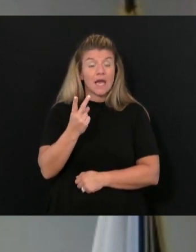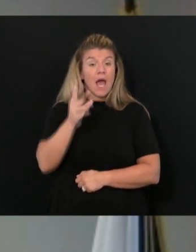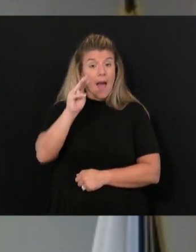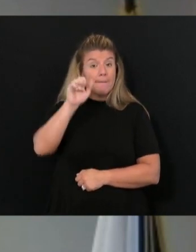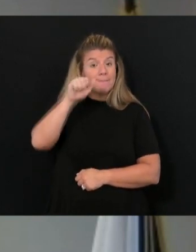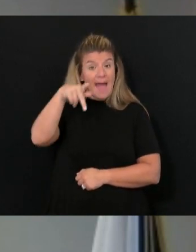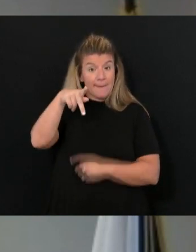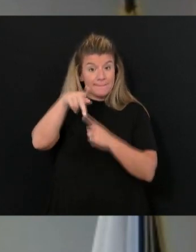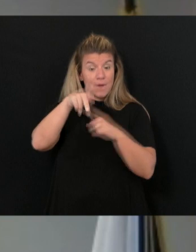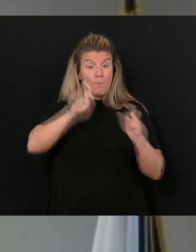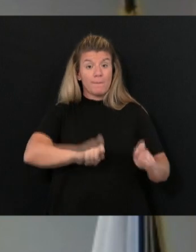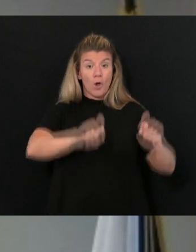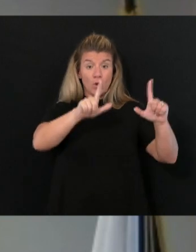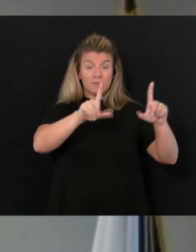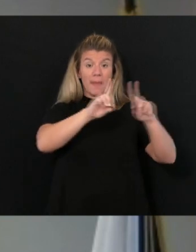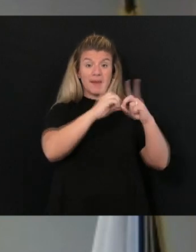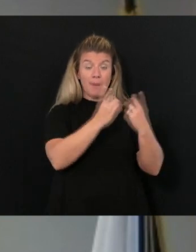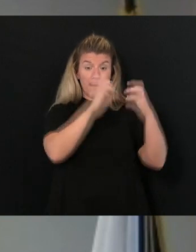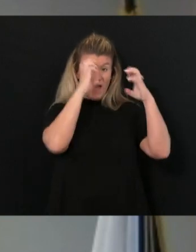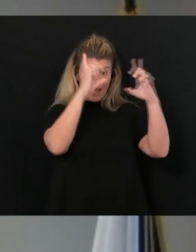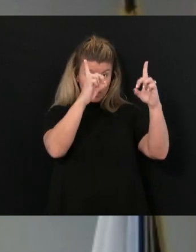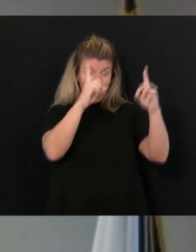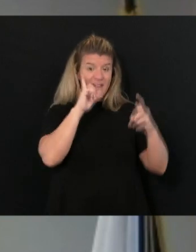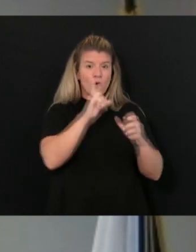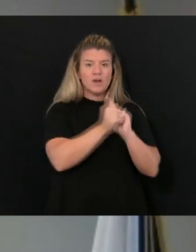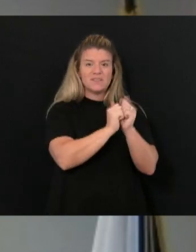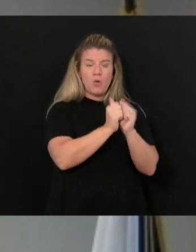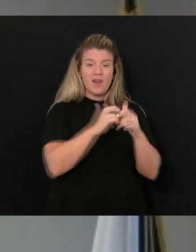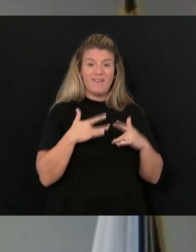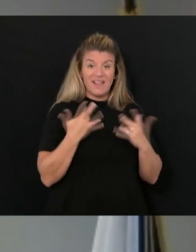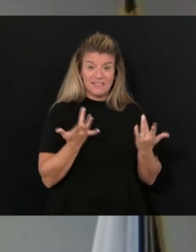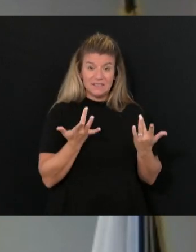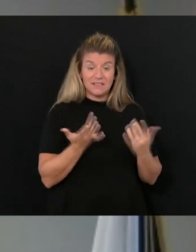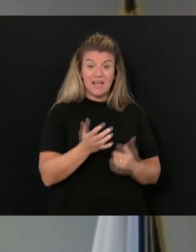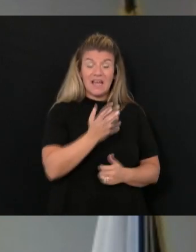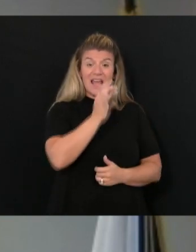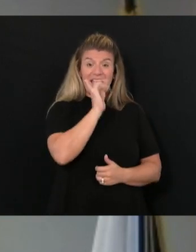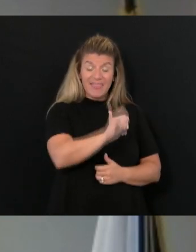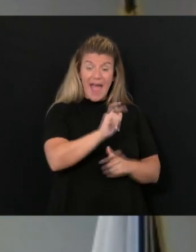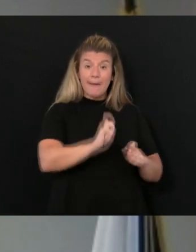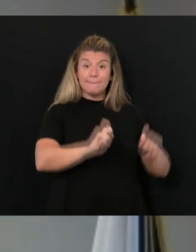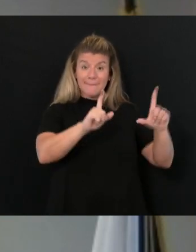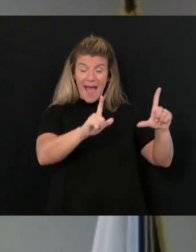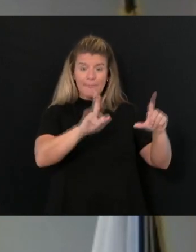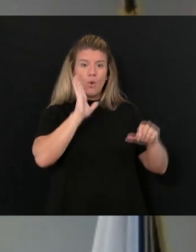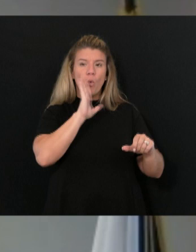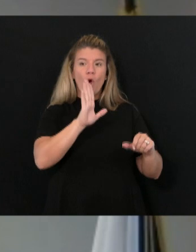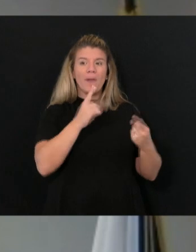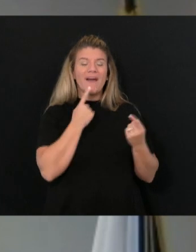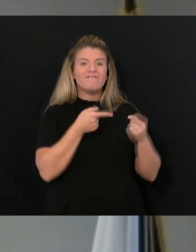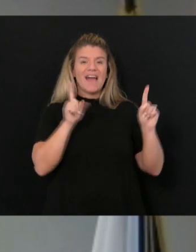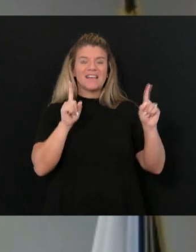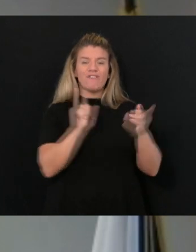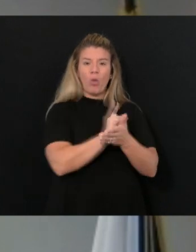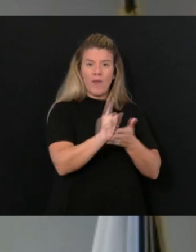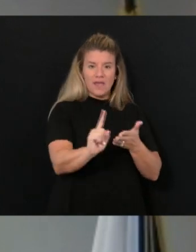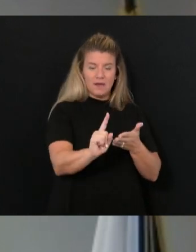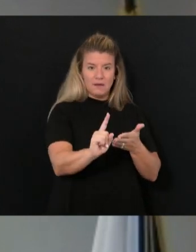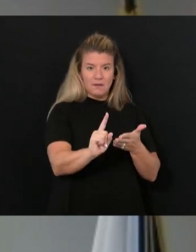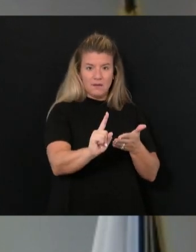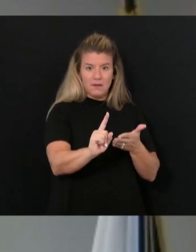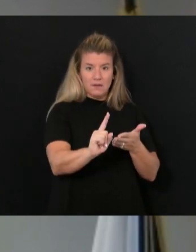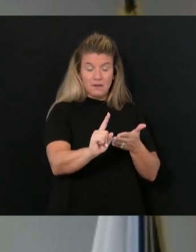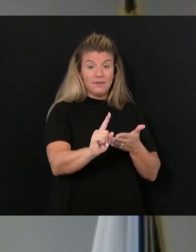posted by the Department of Education for sporting events. That map will be effective for the entire week.